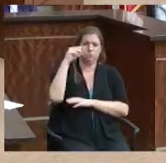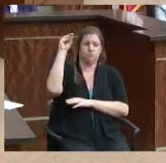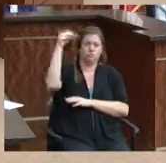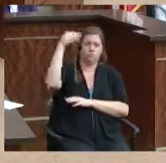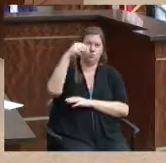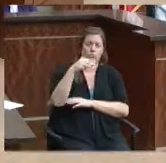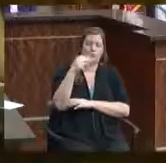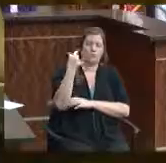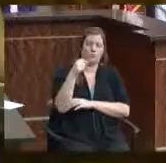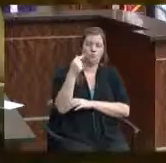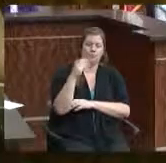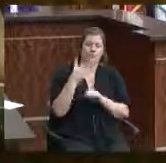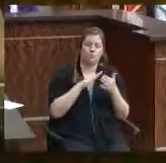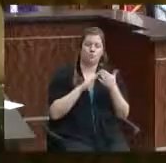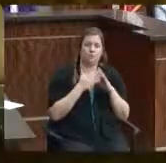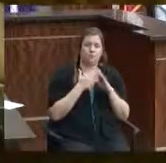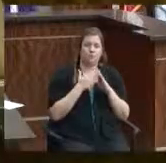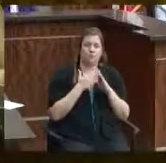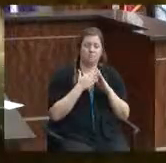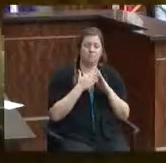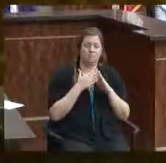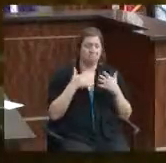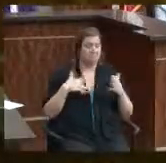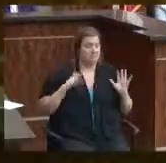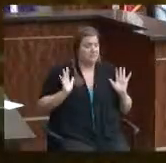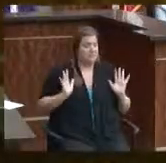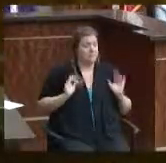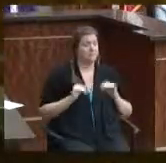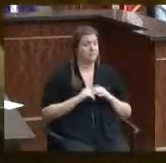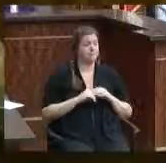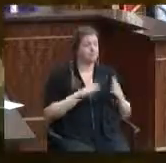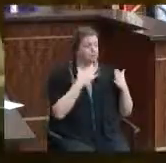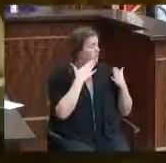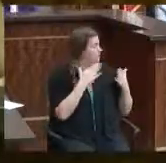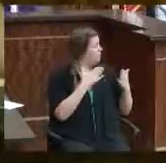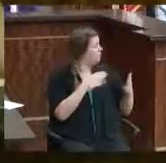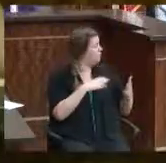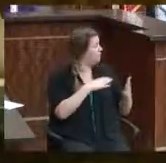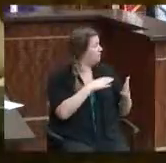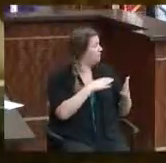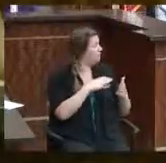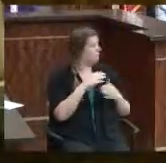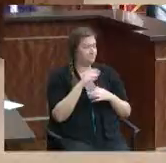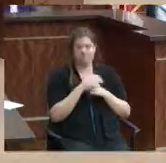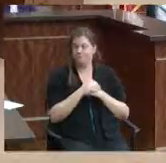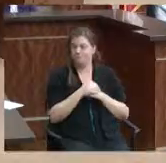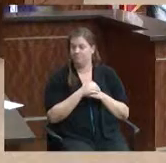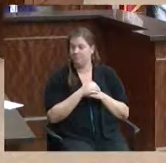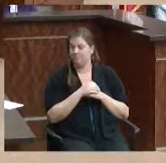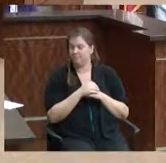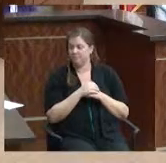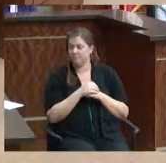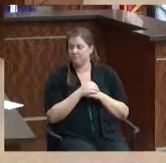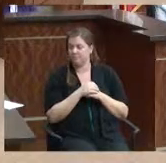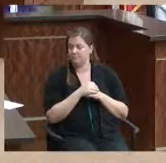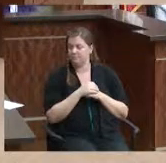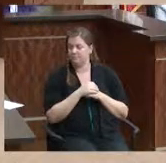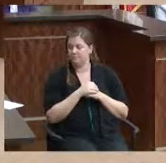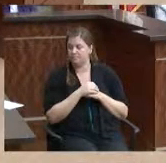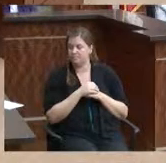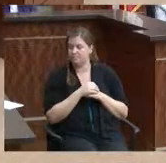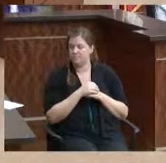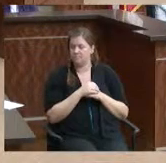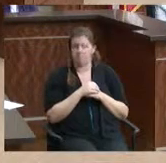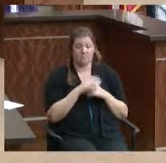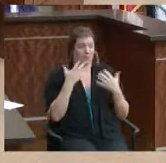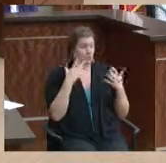Patuxent Green community. That's it. Thank you. Councilwoman McCrary. Thank you, Mr. President. It's all